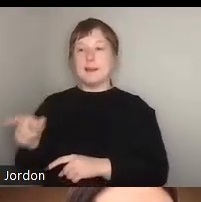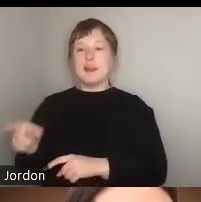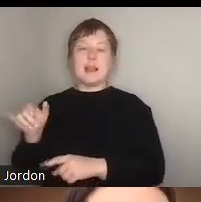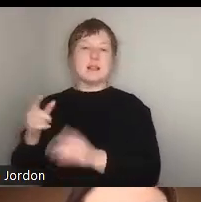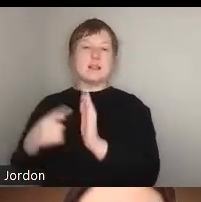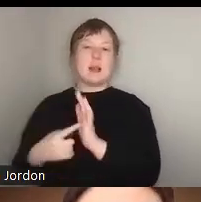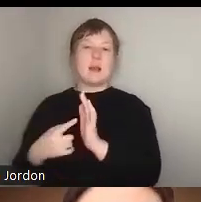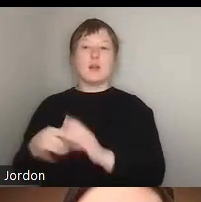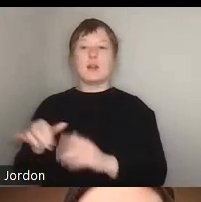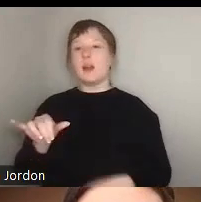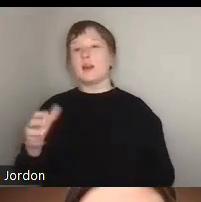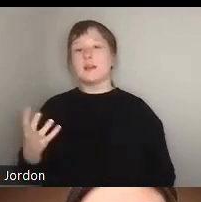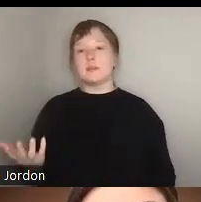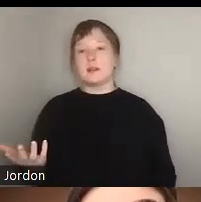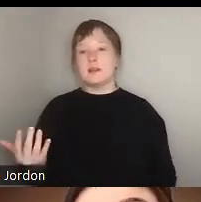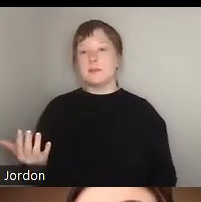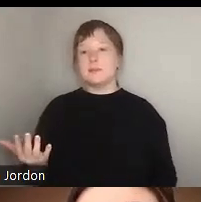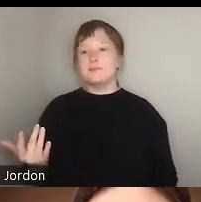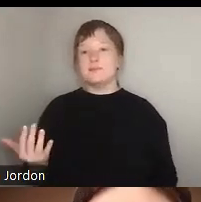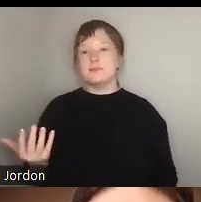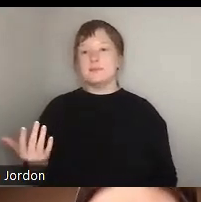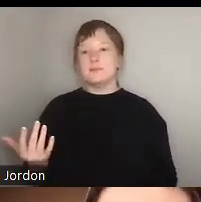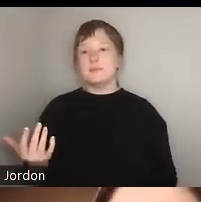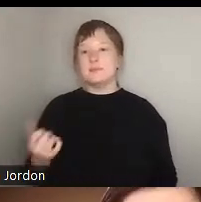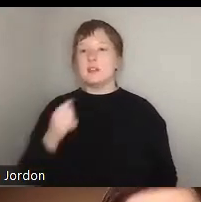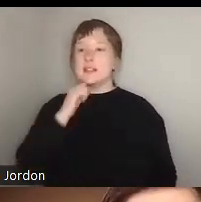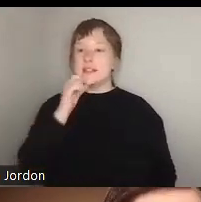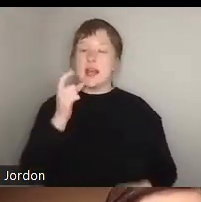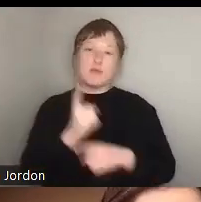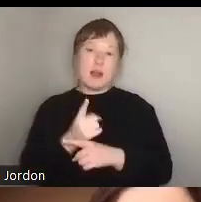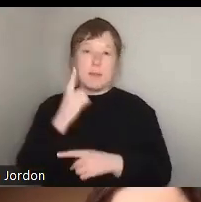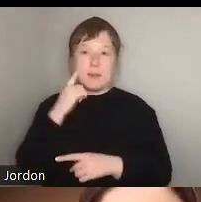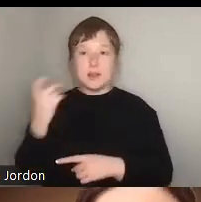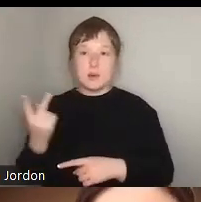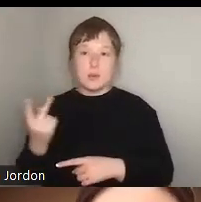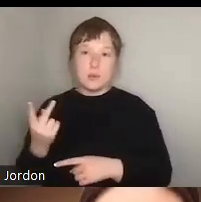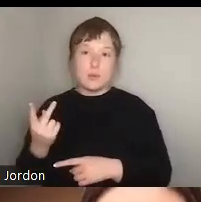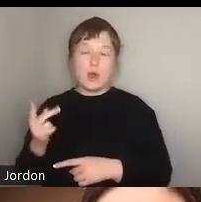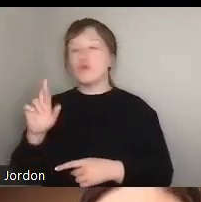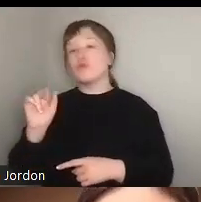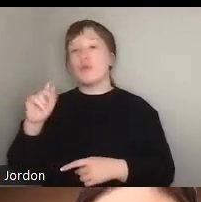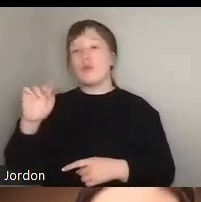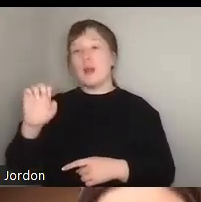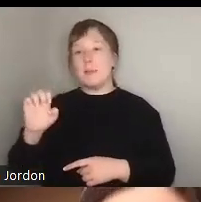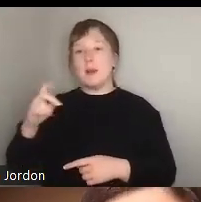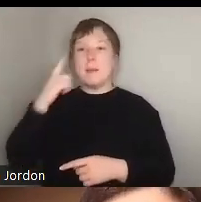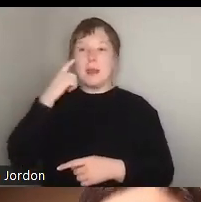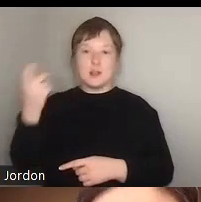that it is not rape because we are married. That is one that people have